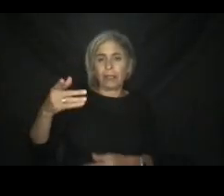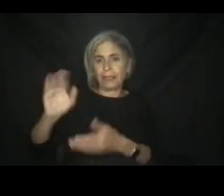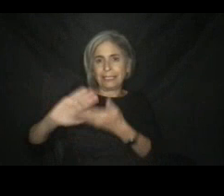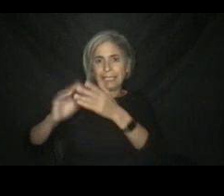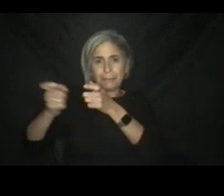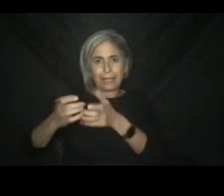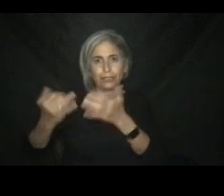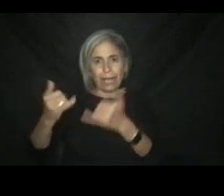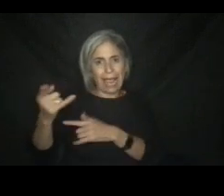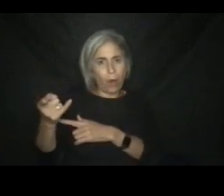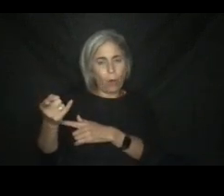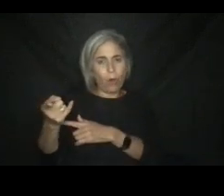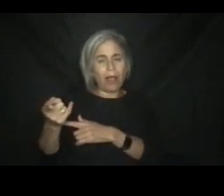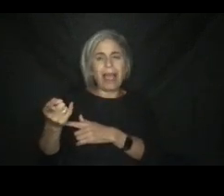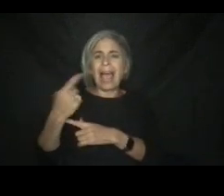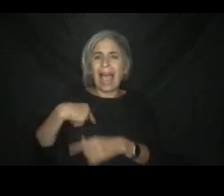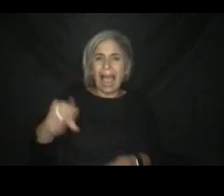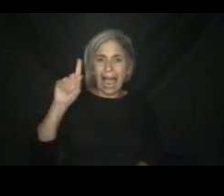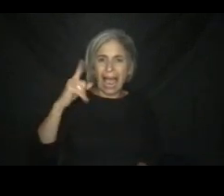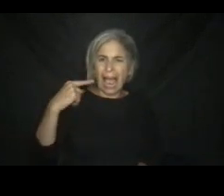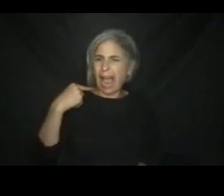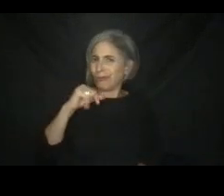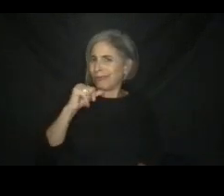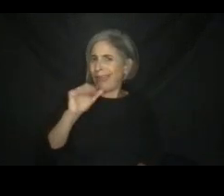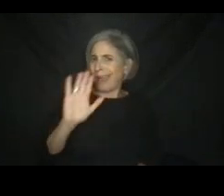So I would not